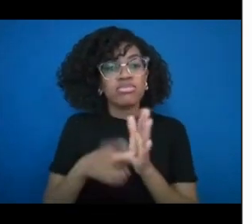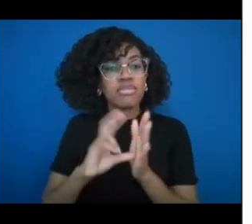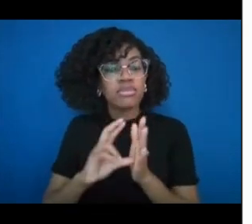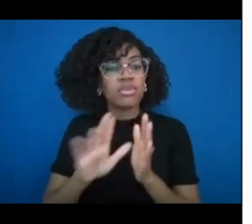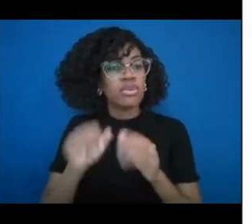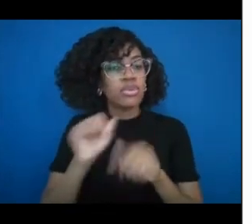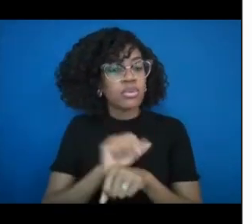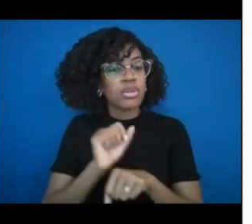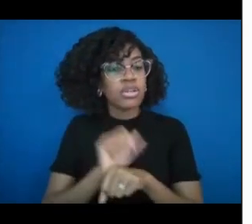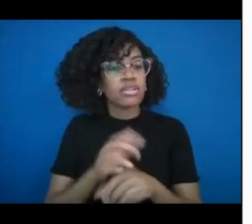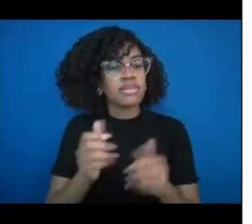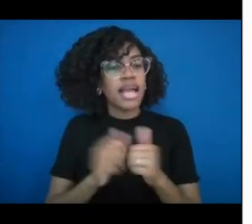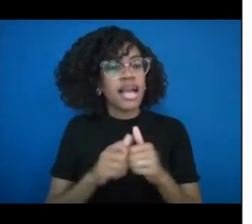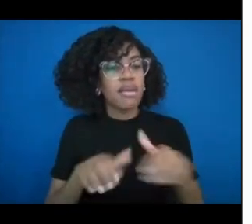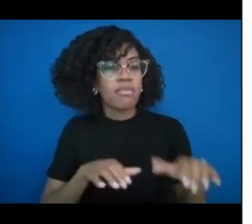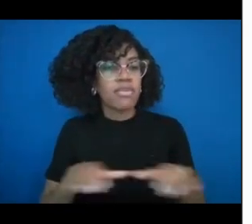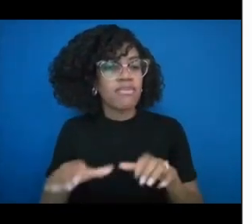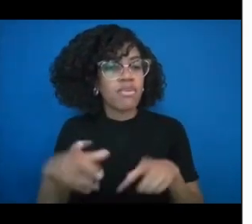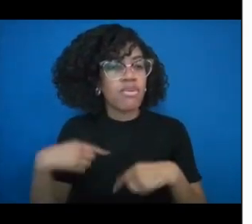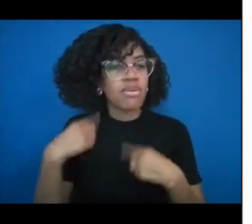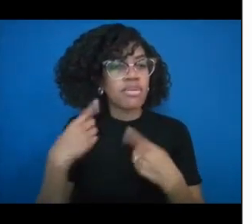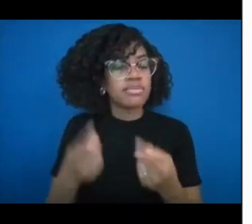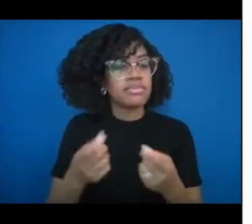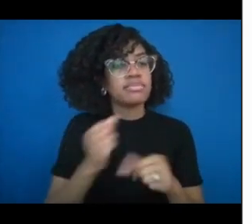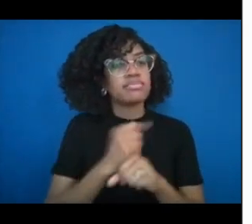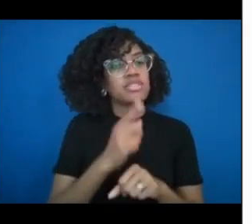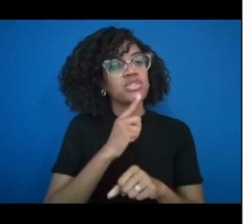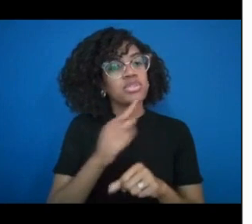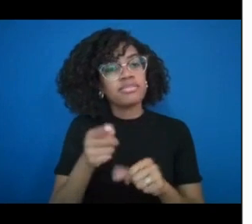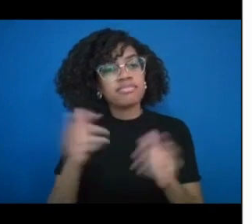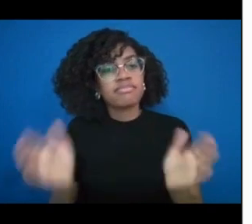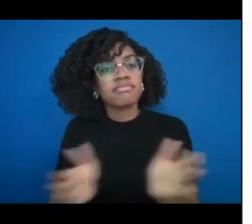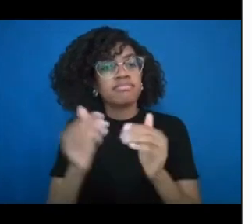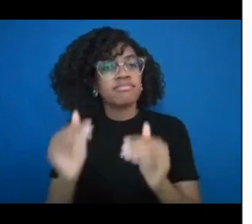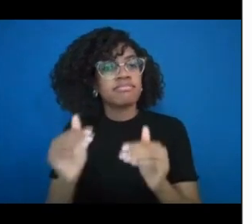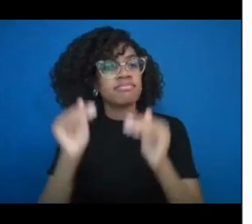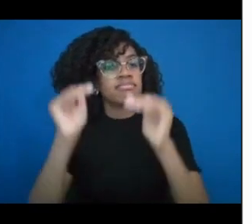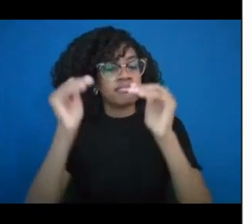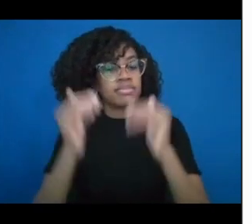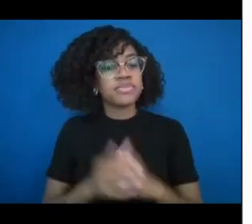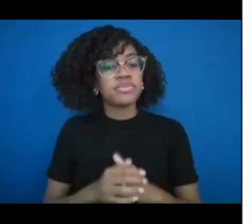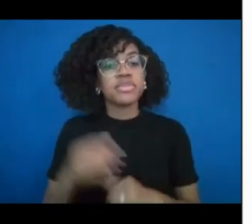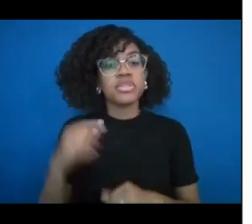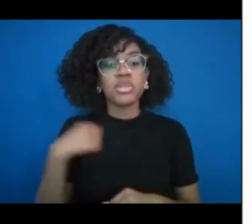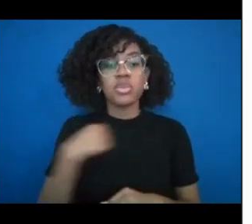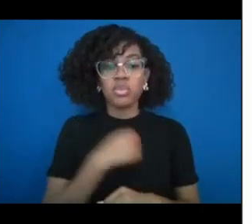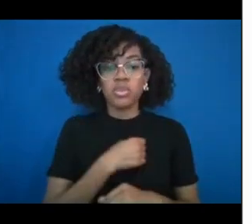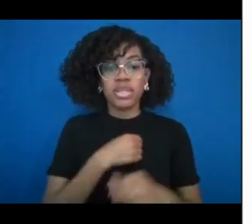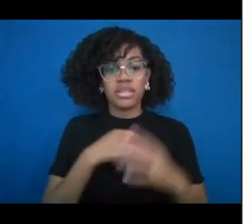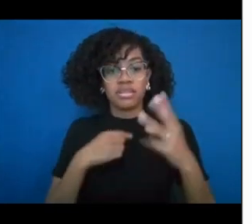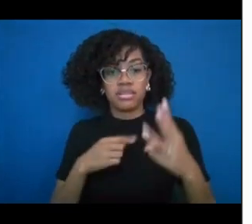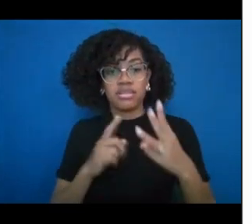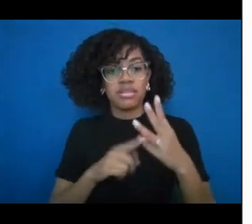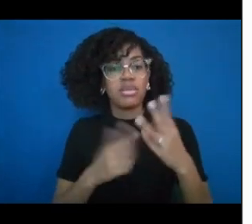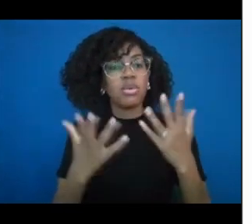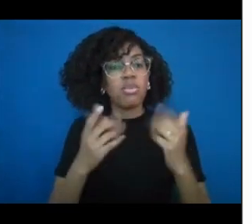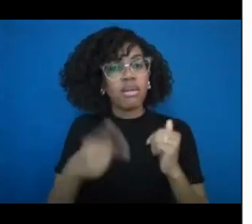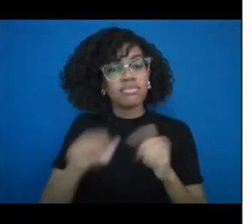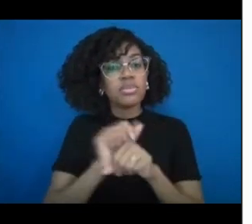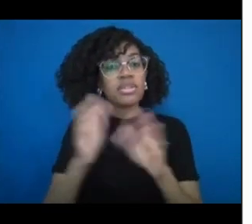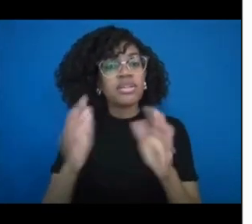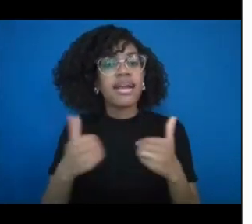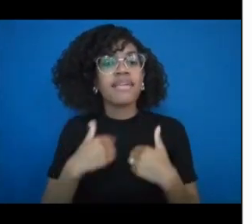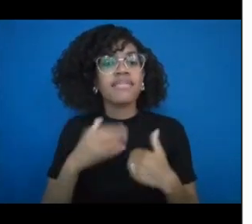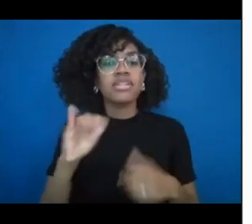direction. Similarly, we want workers to have job security and safe working conditions. They are